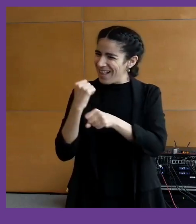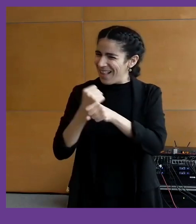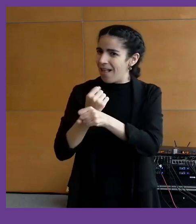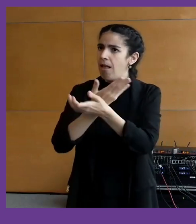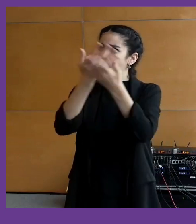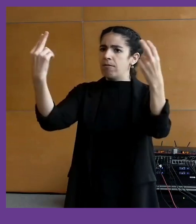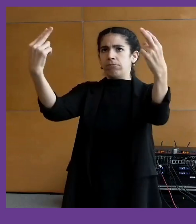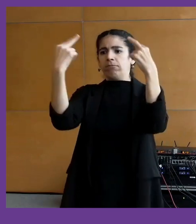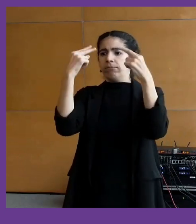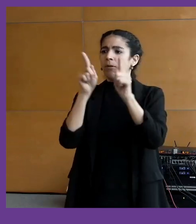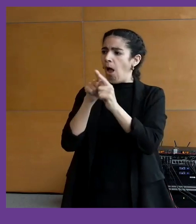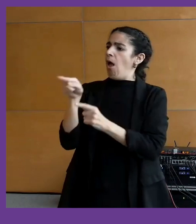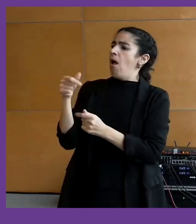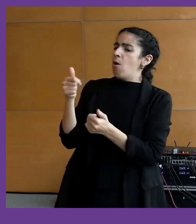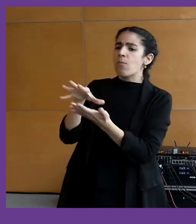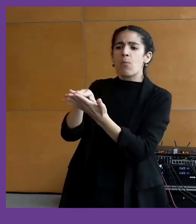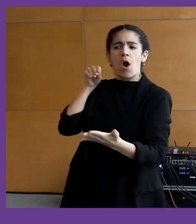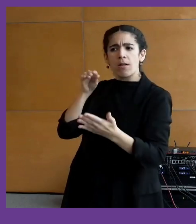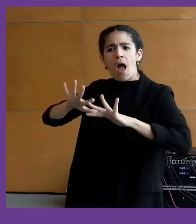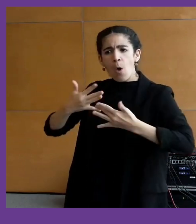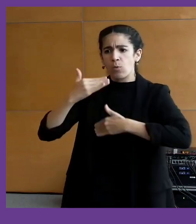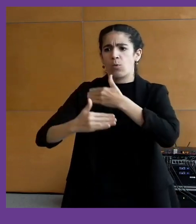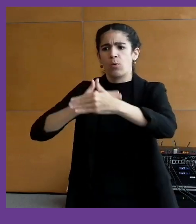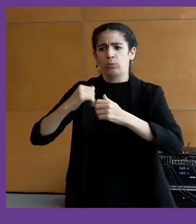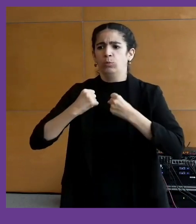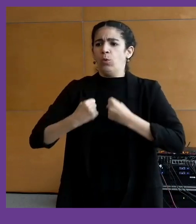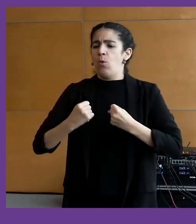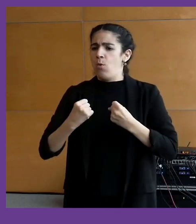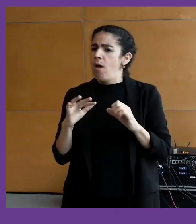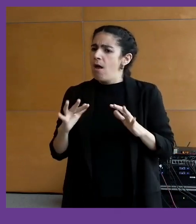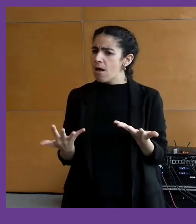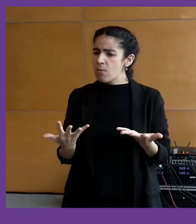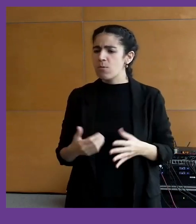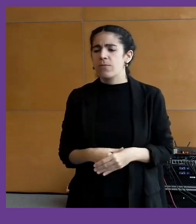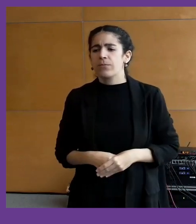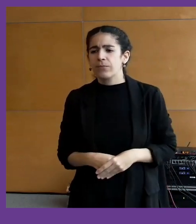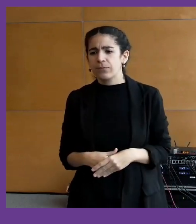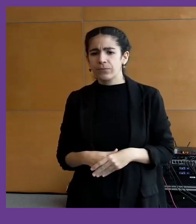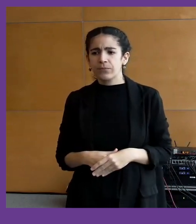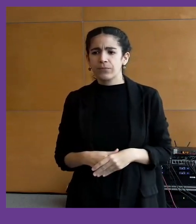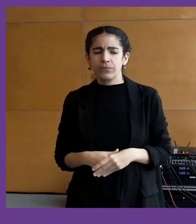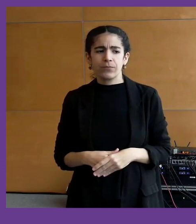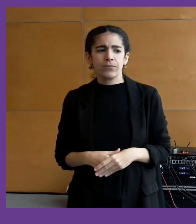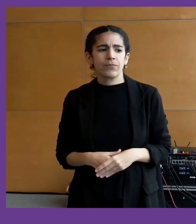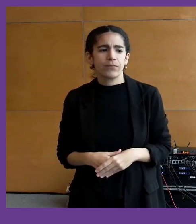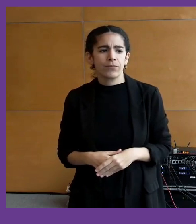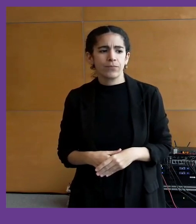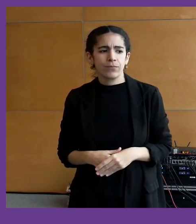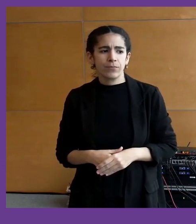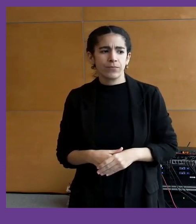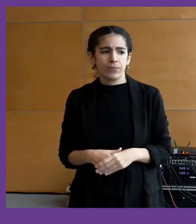travel. How can we open our eyes and realize that sooner or later we will join the immense group